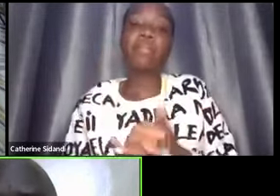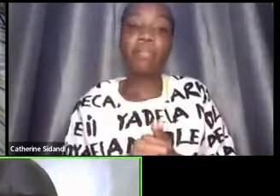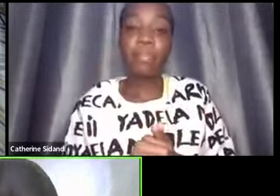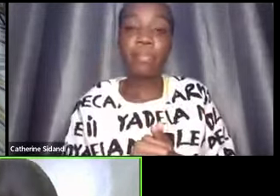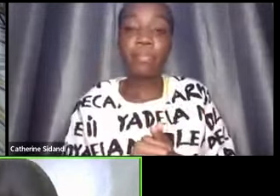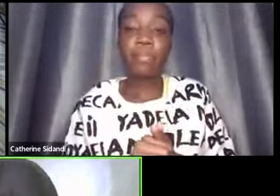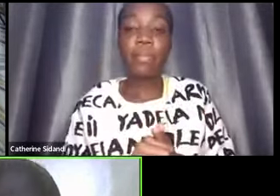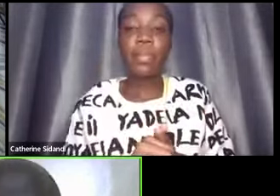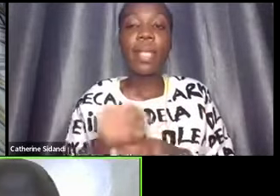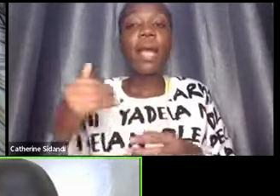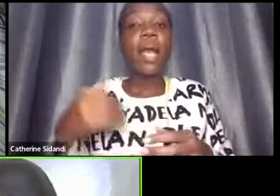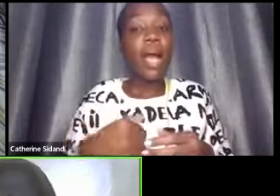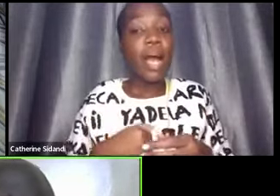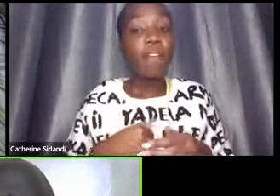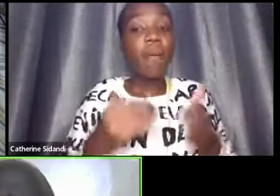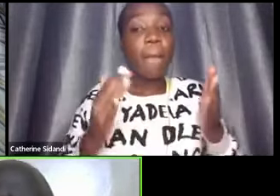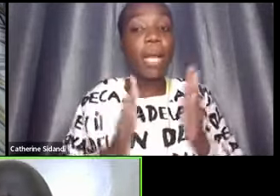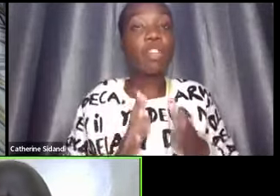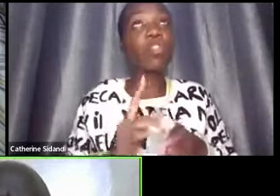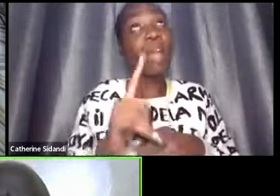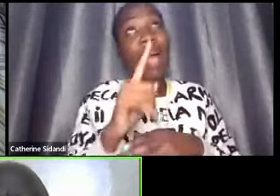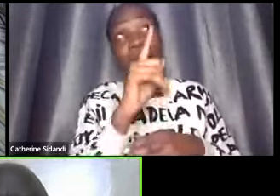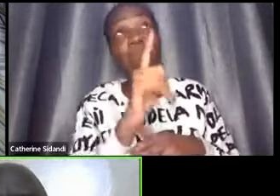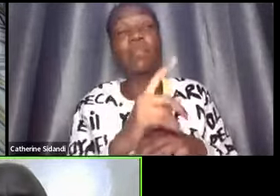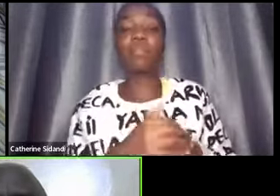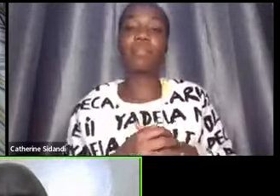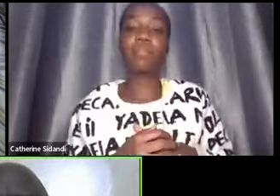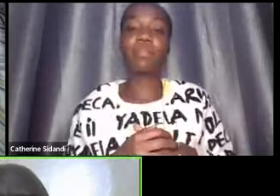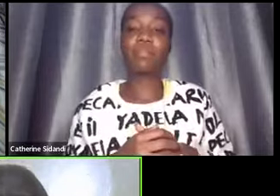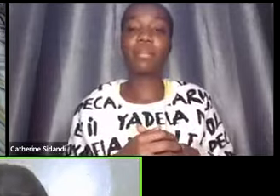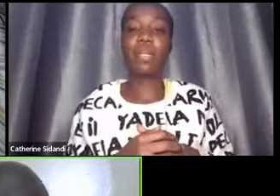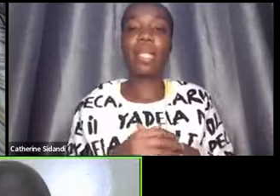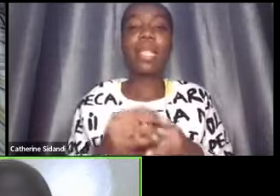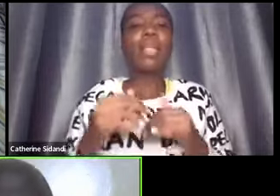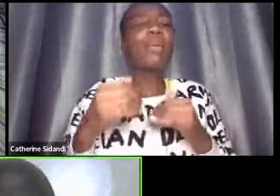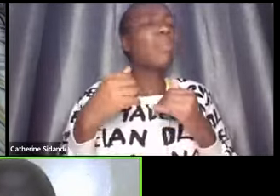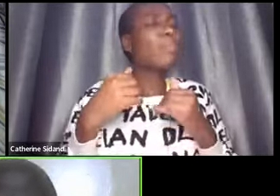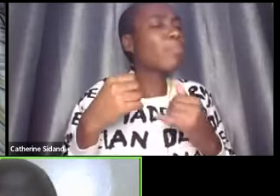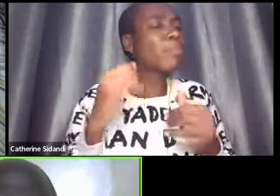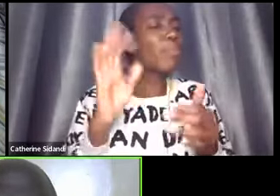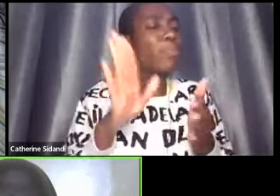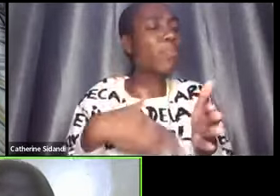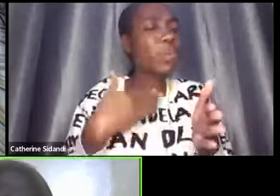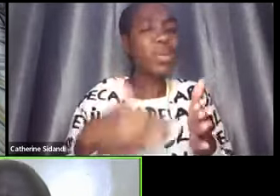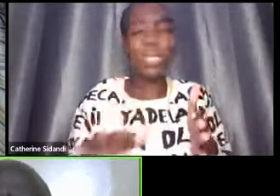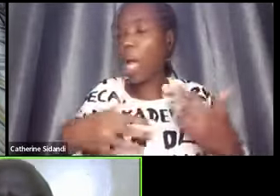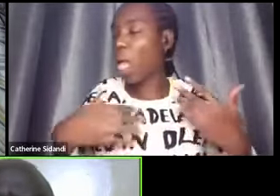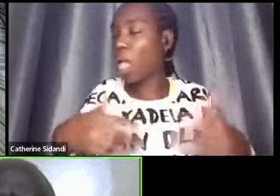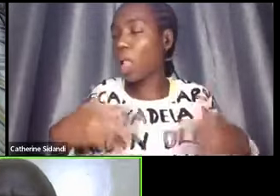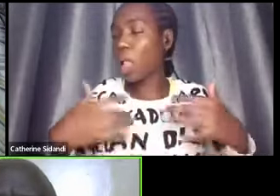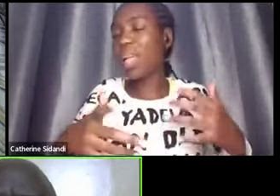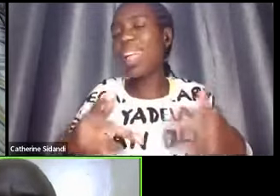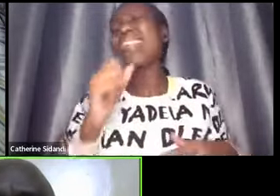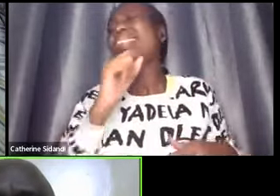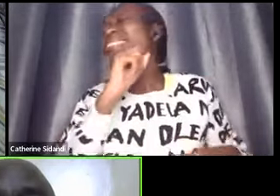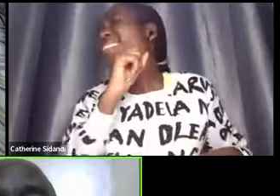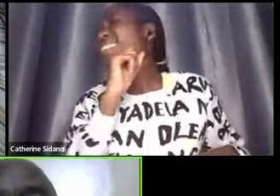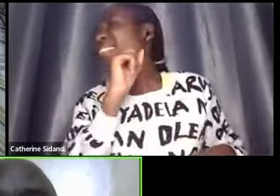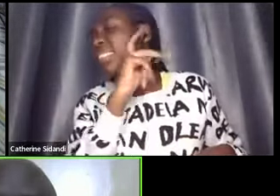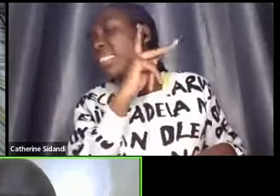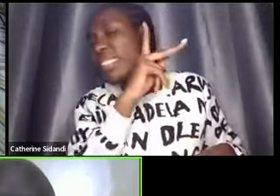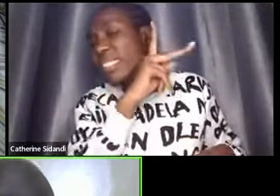There's a young man upstairs. He plays loud music. Not only is it loud, but